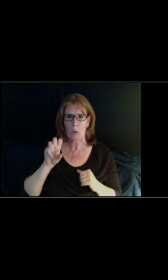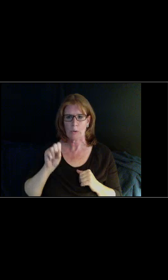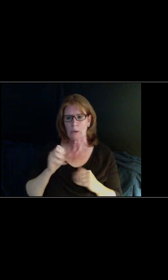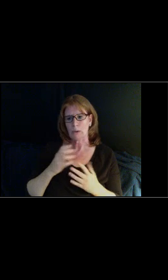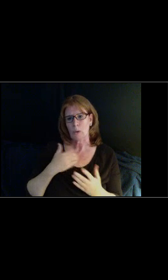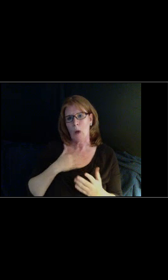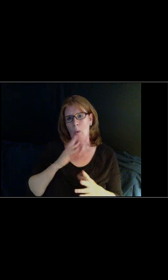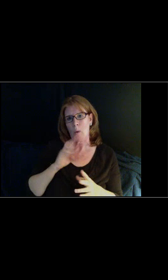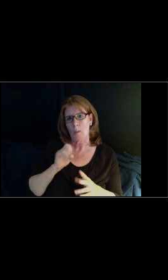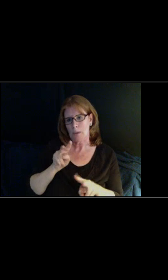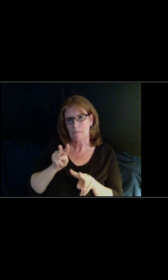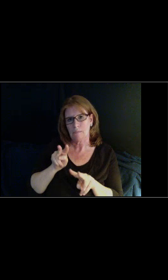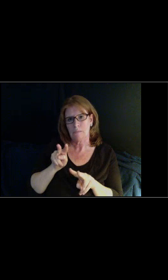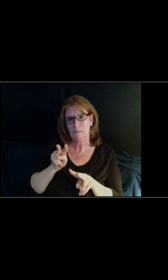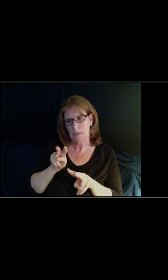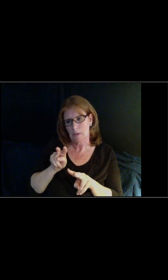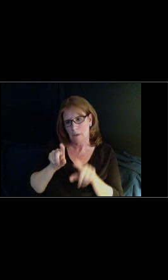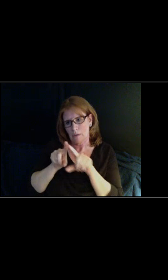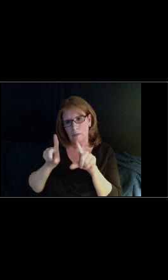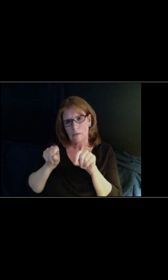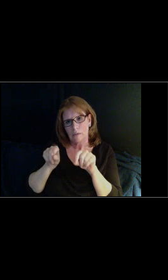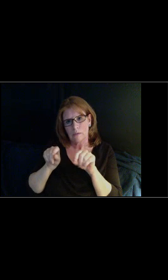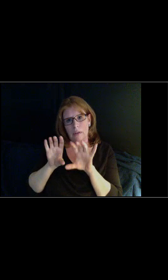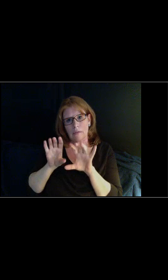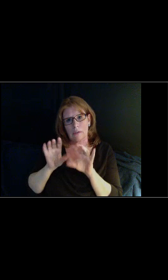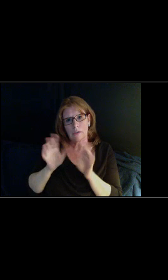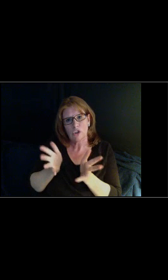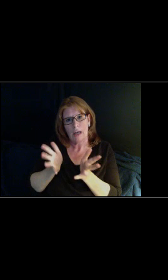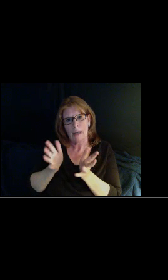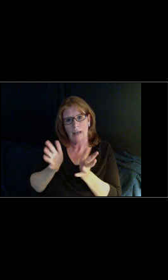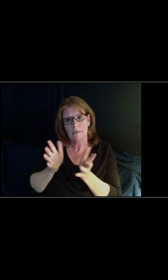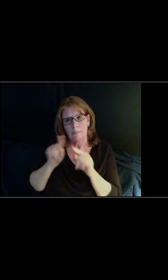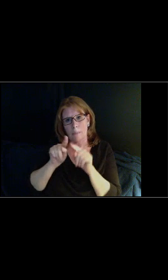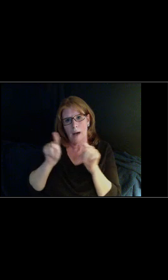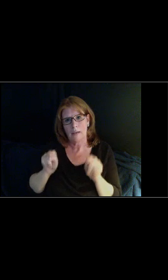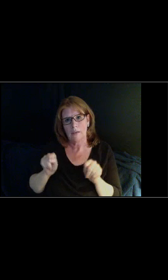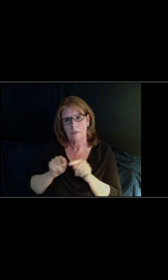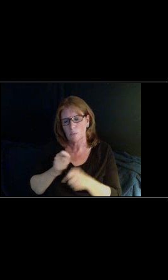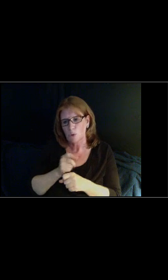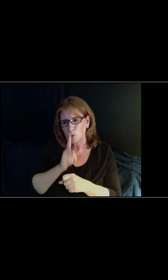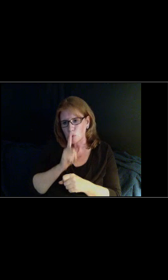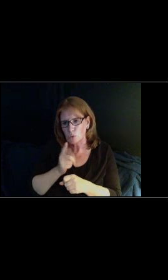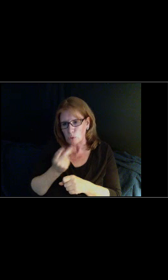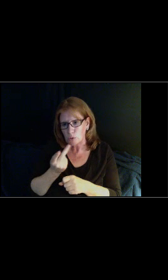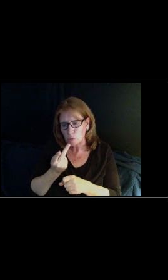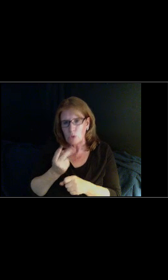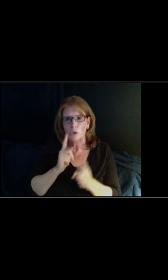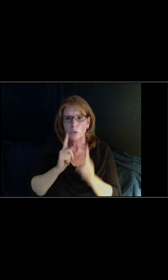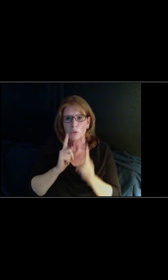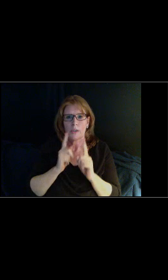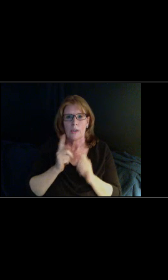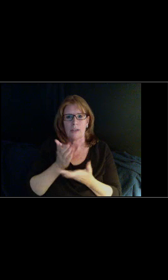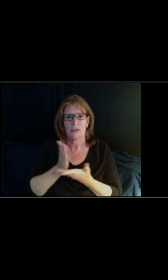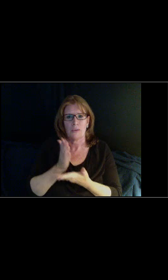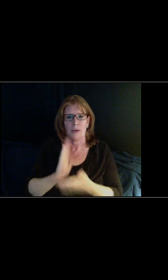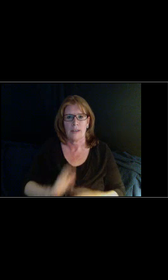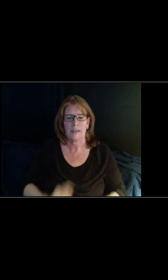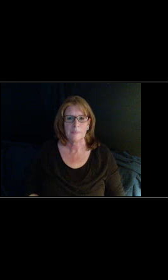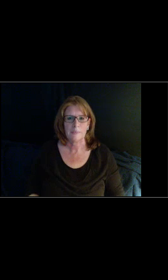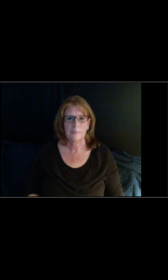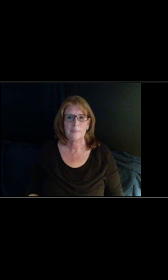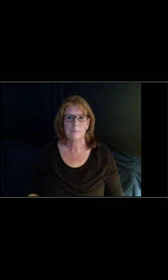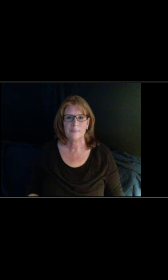them at the screen and has a good area. So I will be looking at the chat box from time to time because that